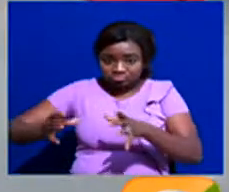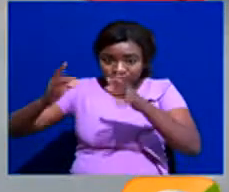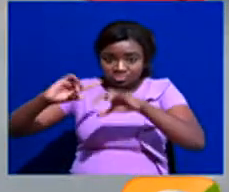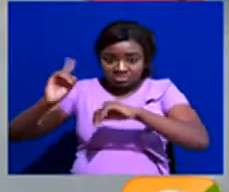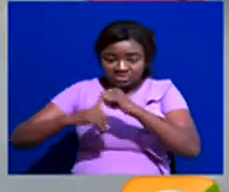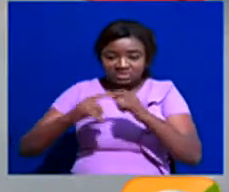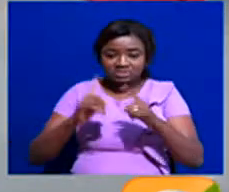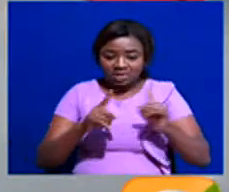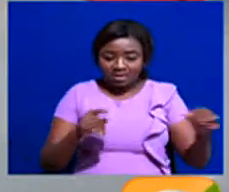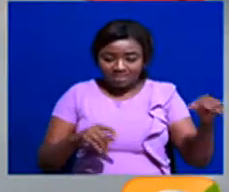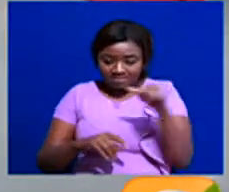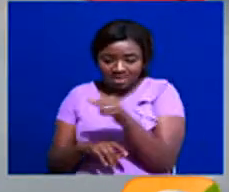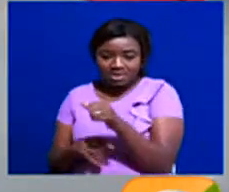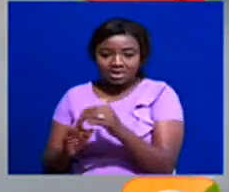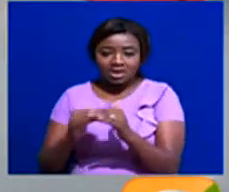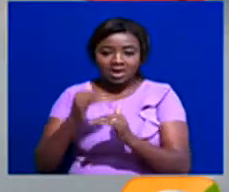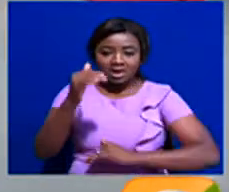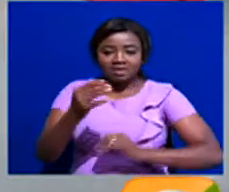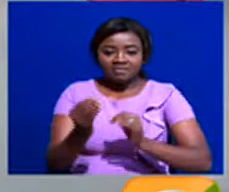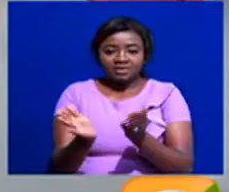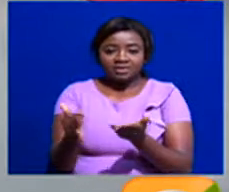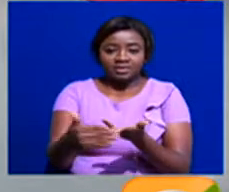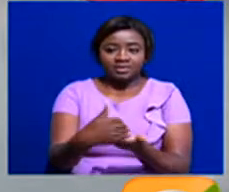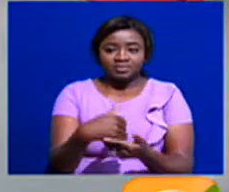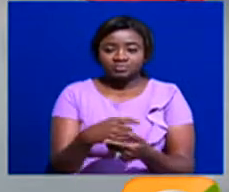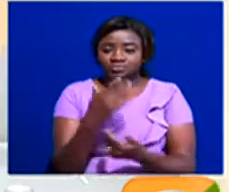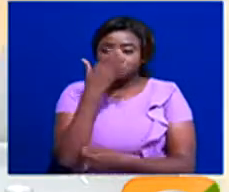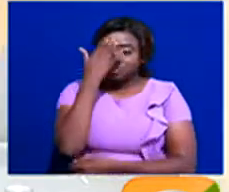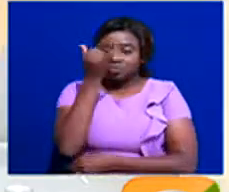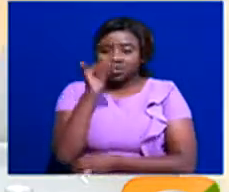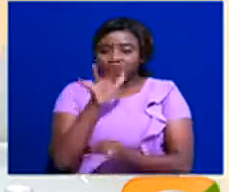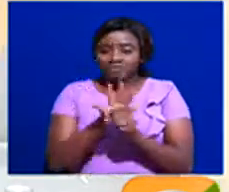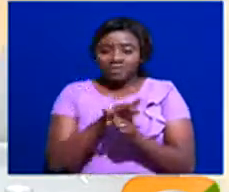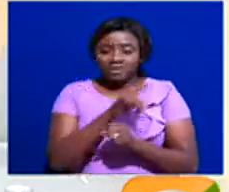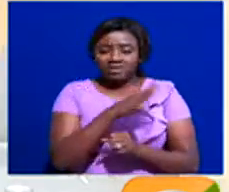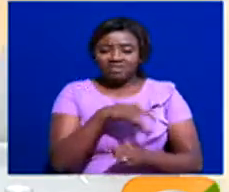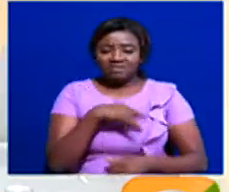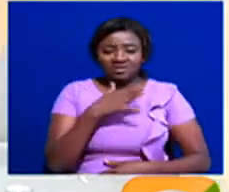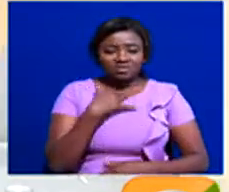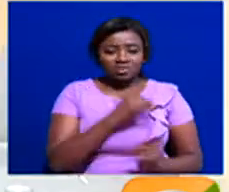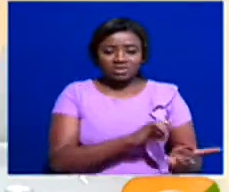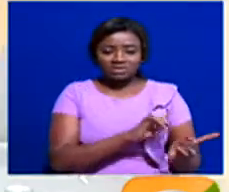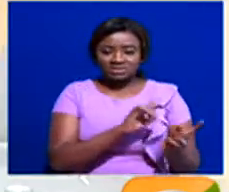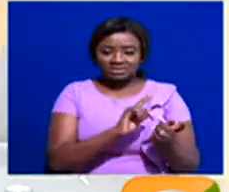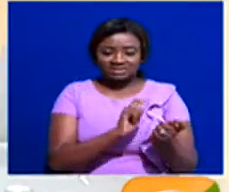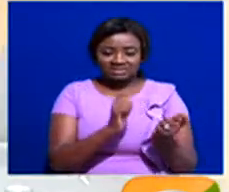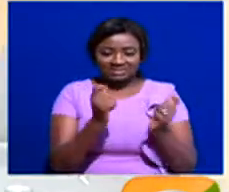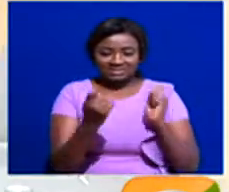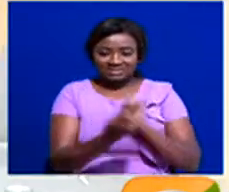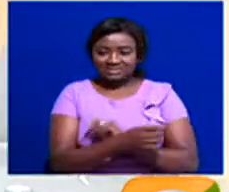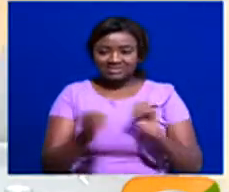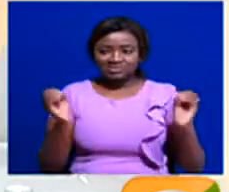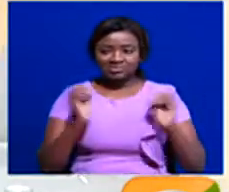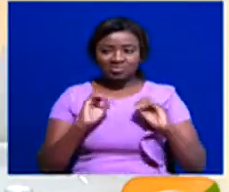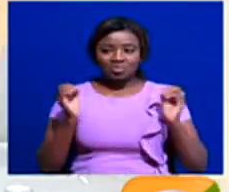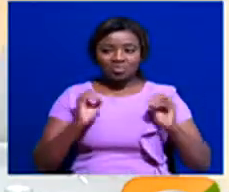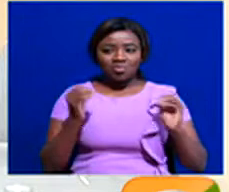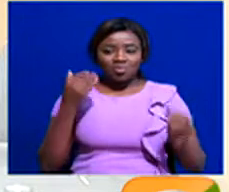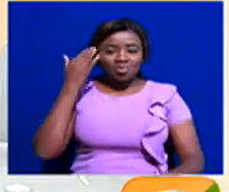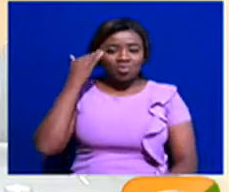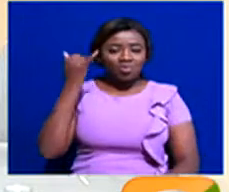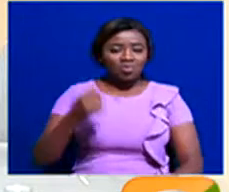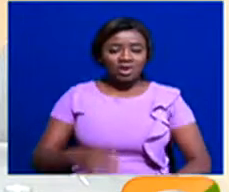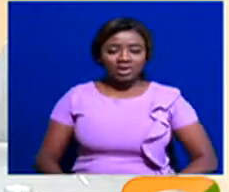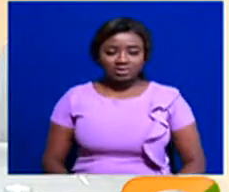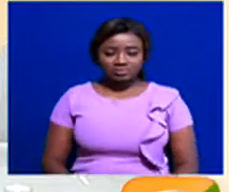that some of the farmers who have been growing tobacco find it difficult to transition? What do they tell you when you tell them? Because what you're saying makes it very obvious that you